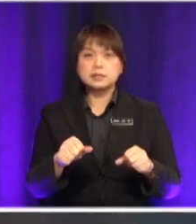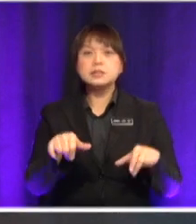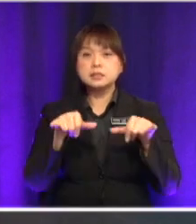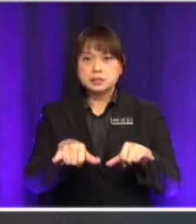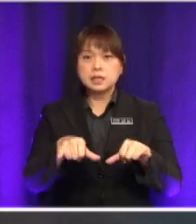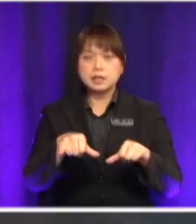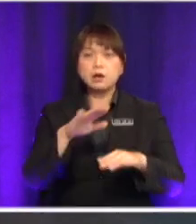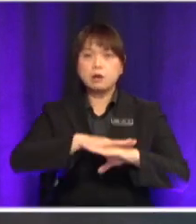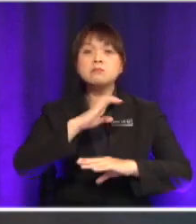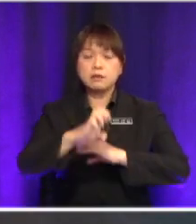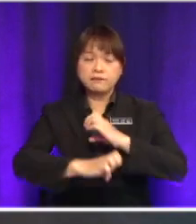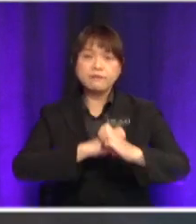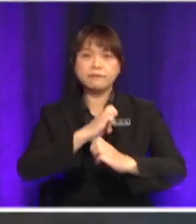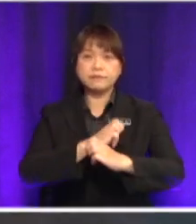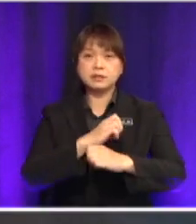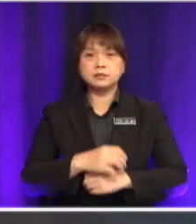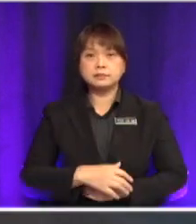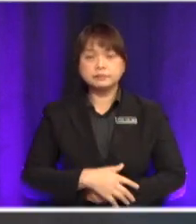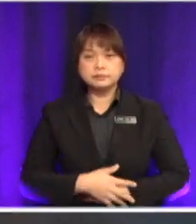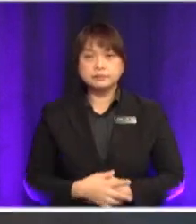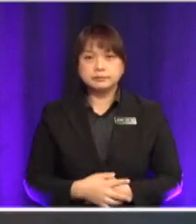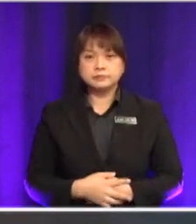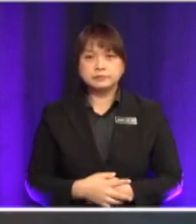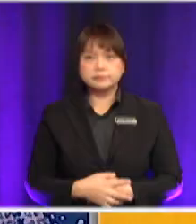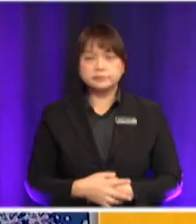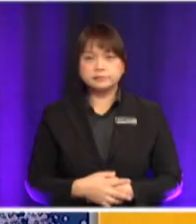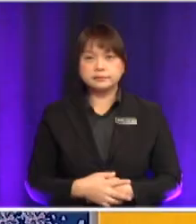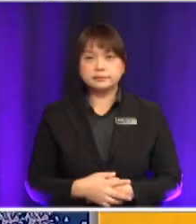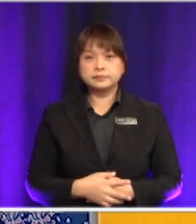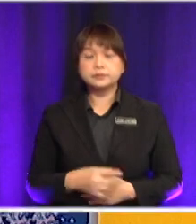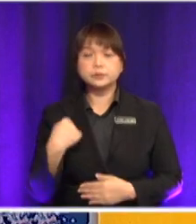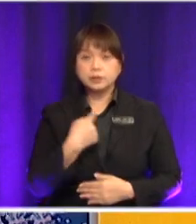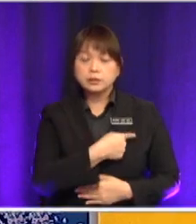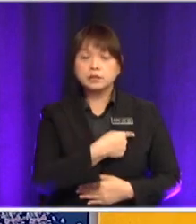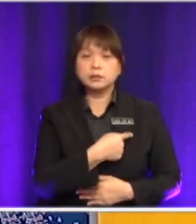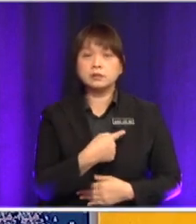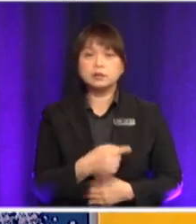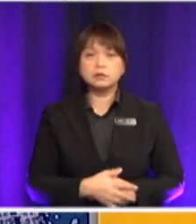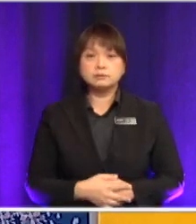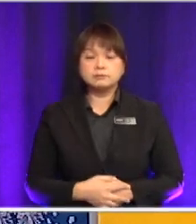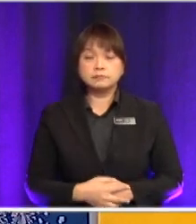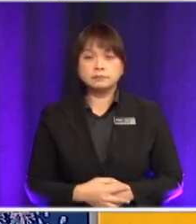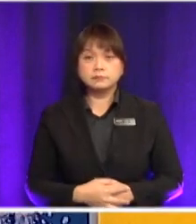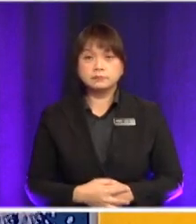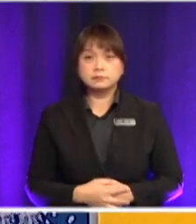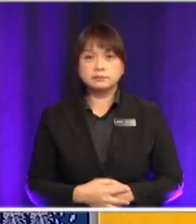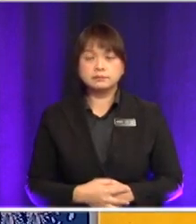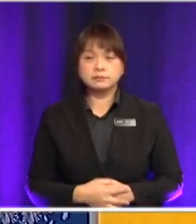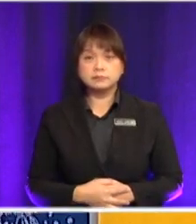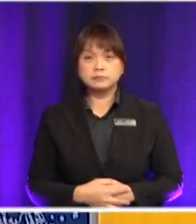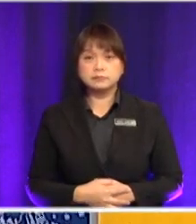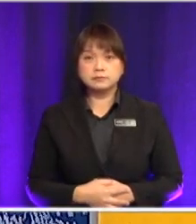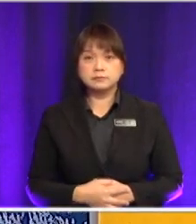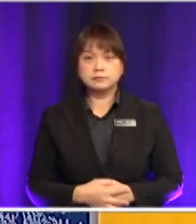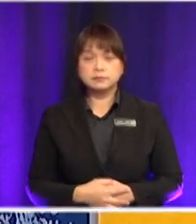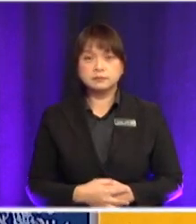exactly. All right, so we have surveillance camera, video camera, a computer, and a mobile phone. Alicia, it's your turn to speak now. All